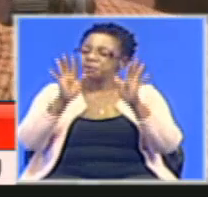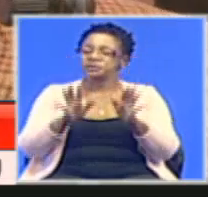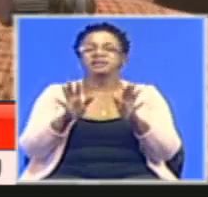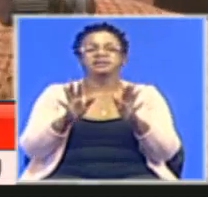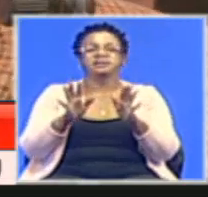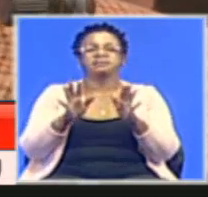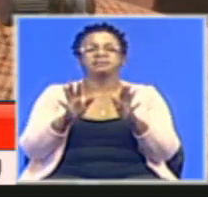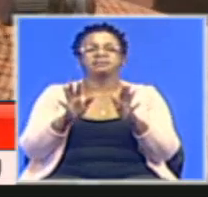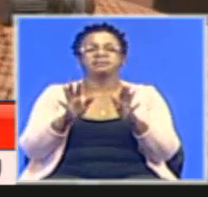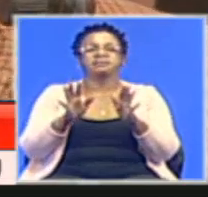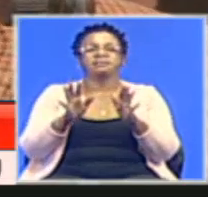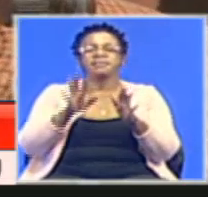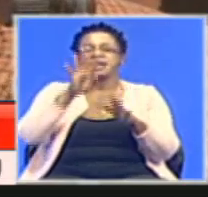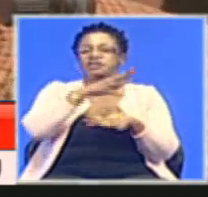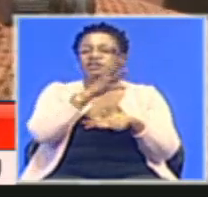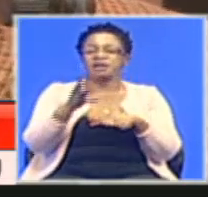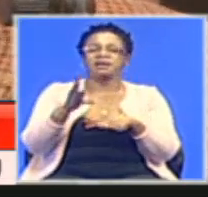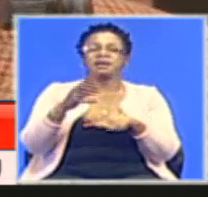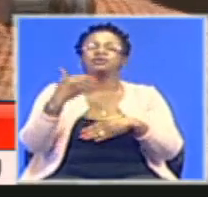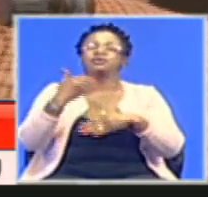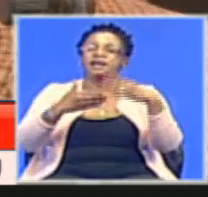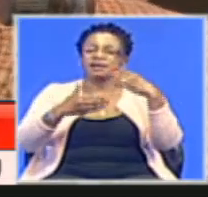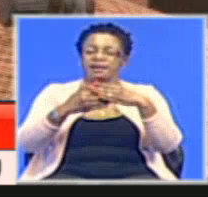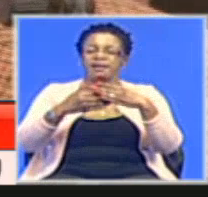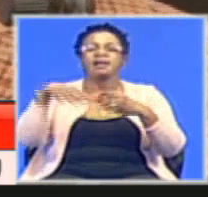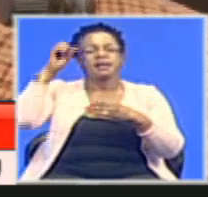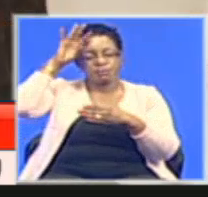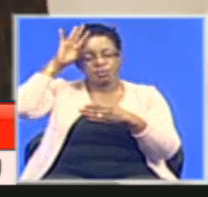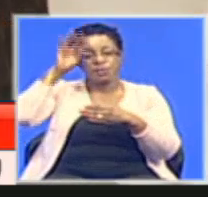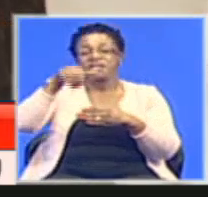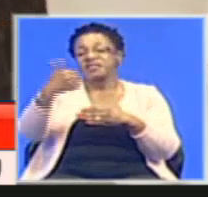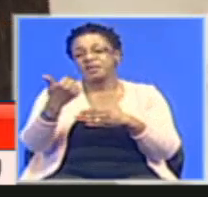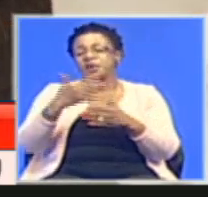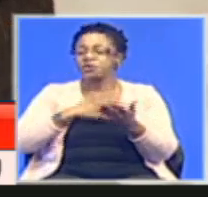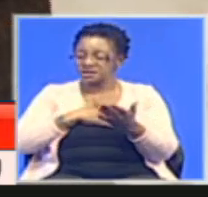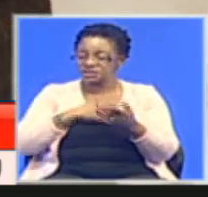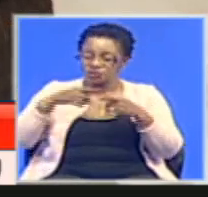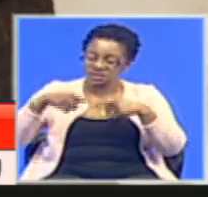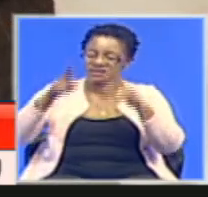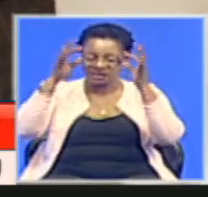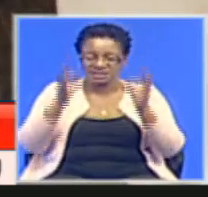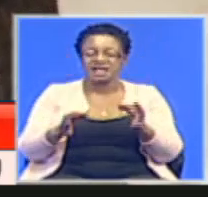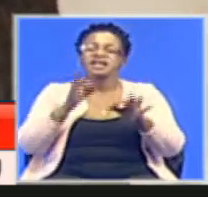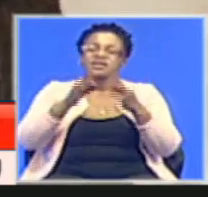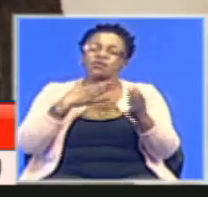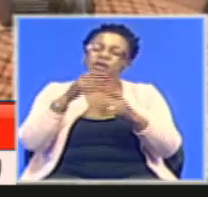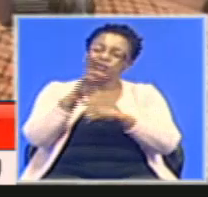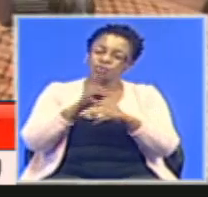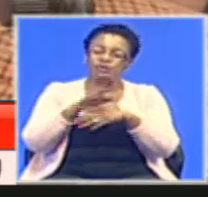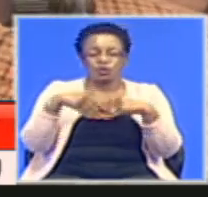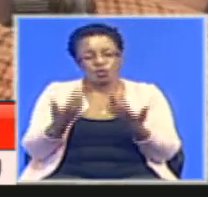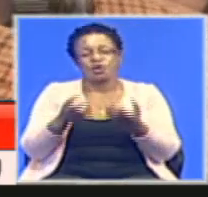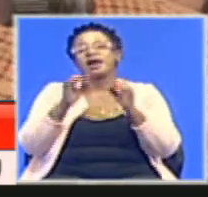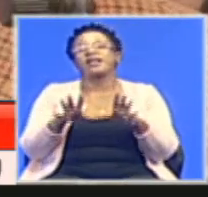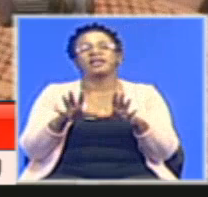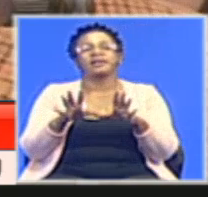is hashtag tujenge Kiambu. The other one, Your Excellency, ni wewe mwenye utaamua kama itakuwa relevant badaye